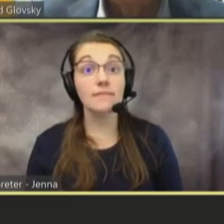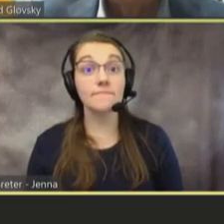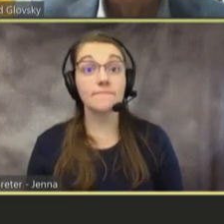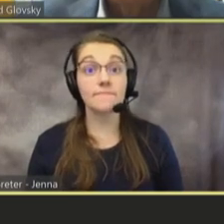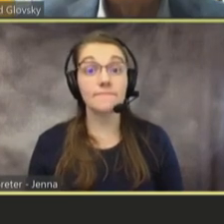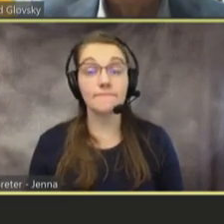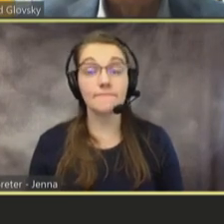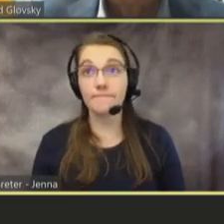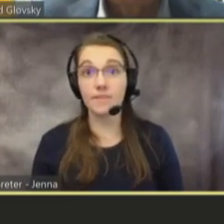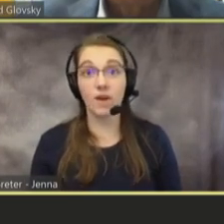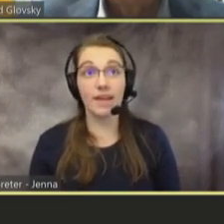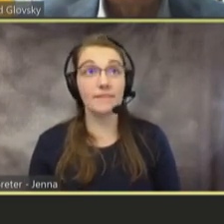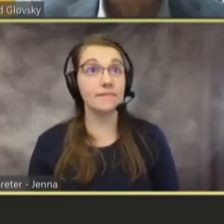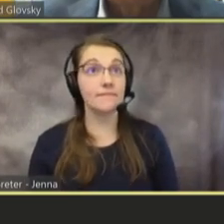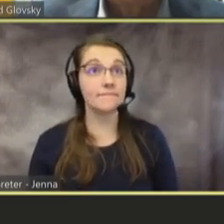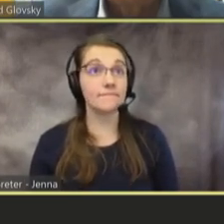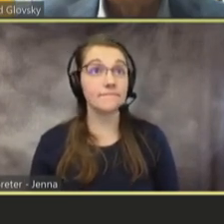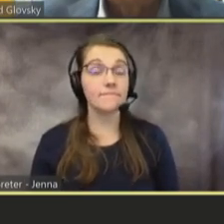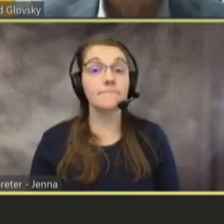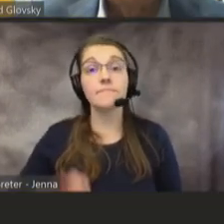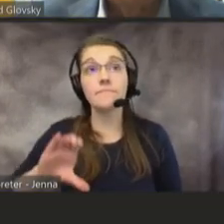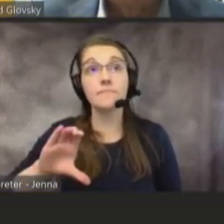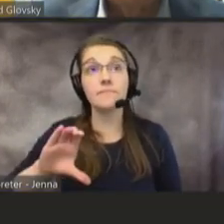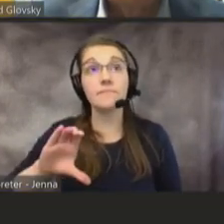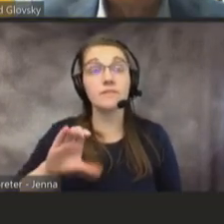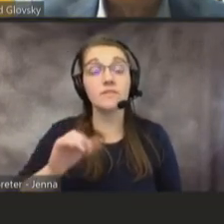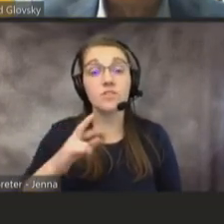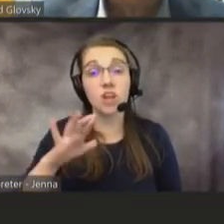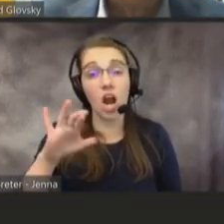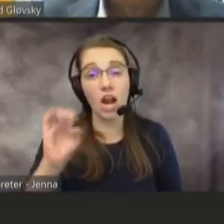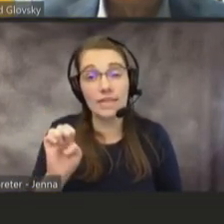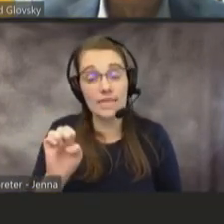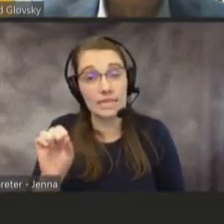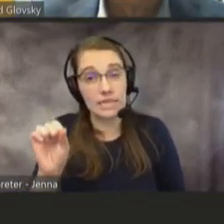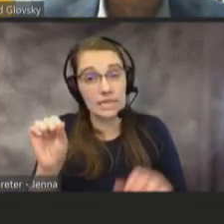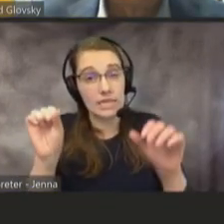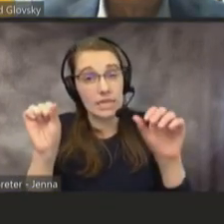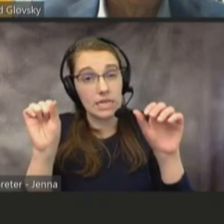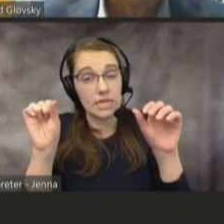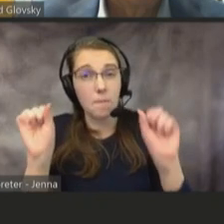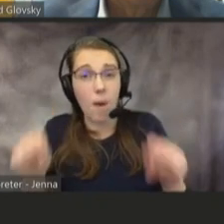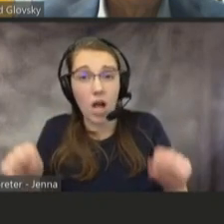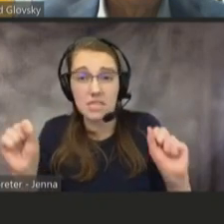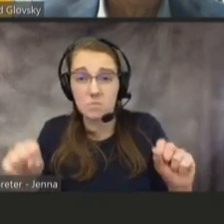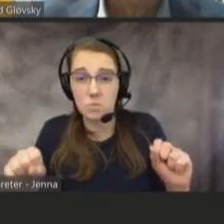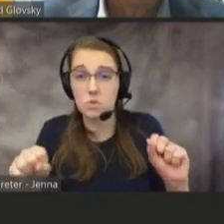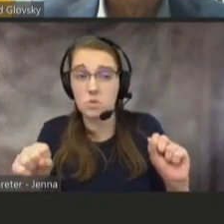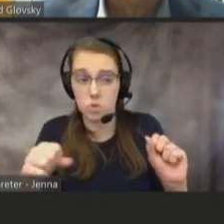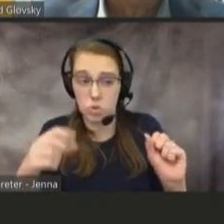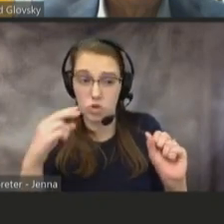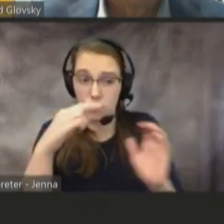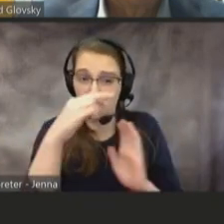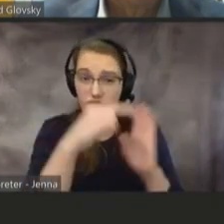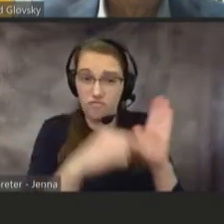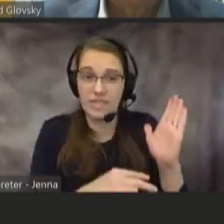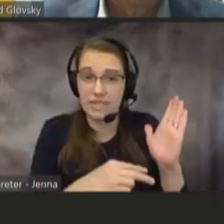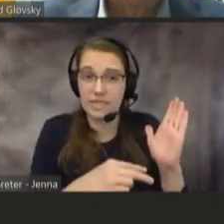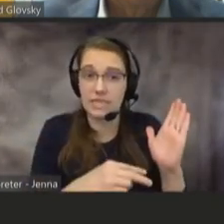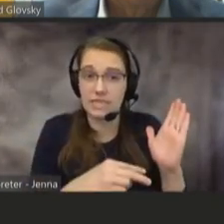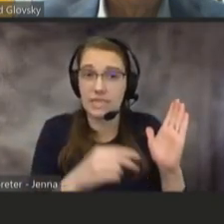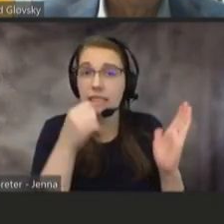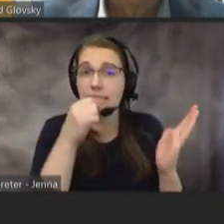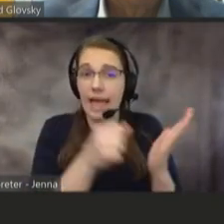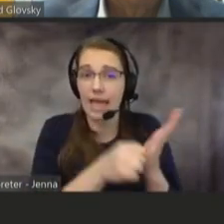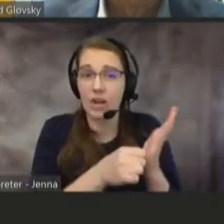Charlie? Go ahead. Would it be possible to see the letters that maybe they